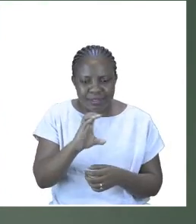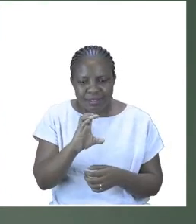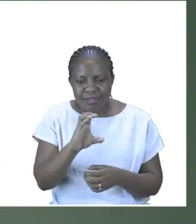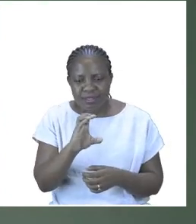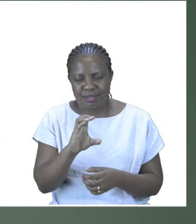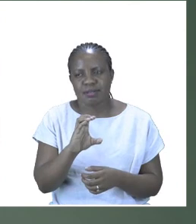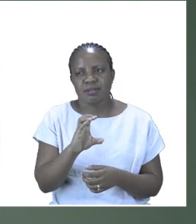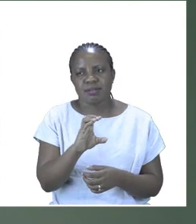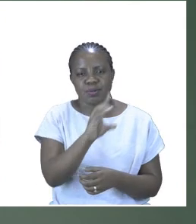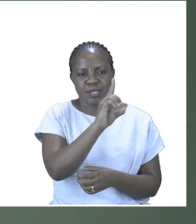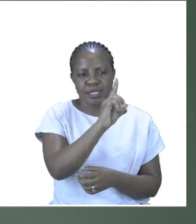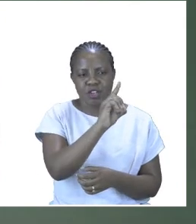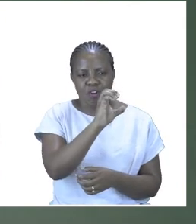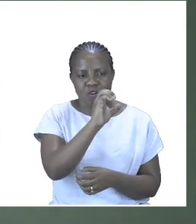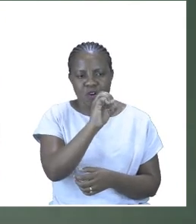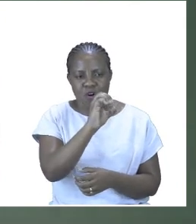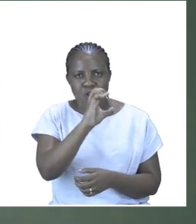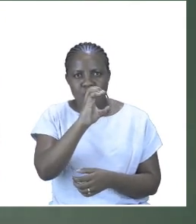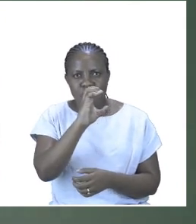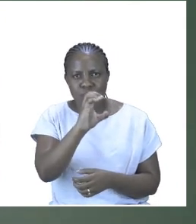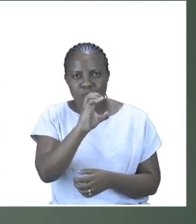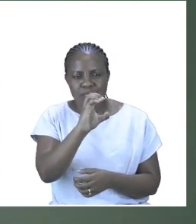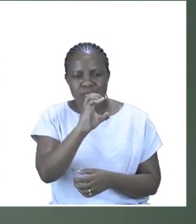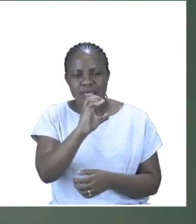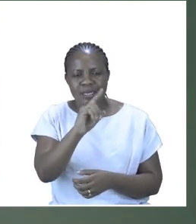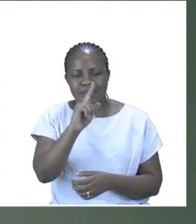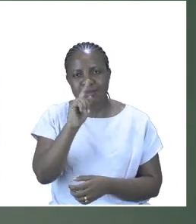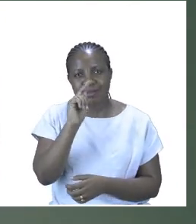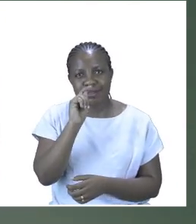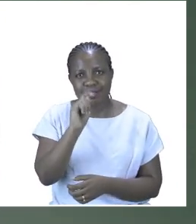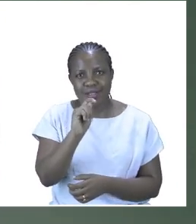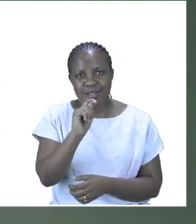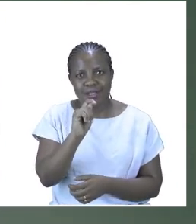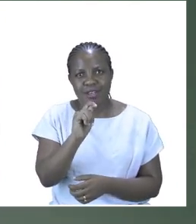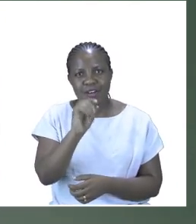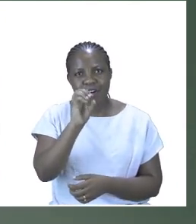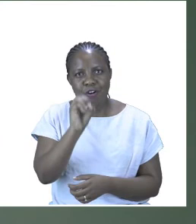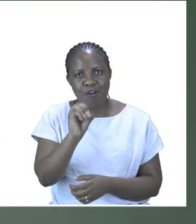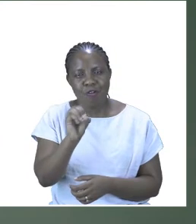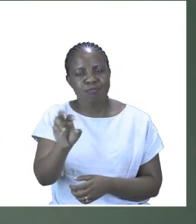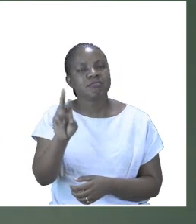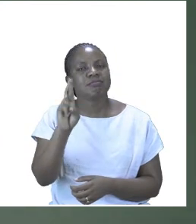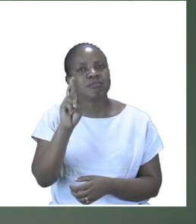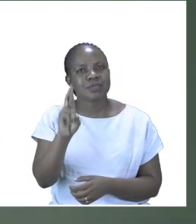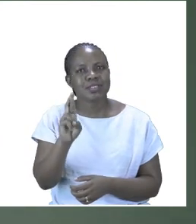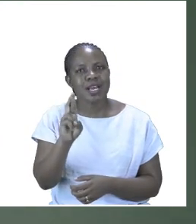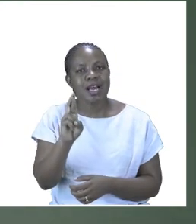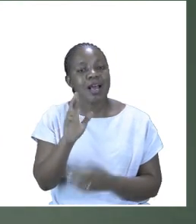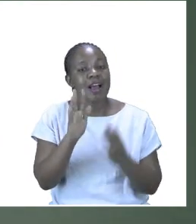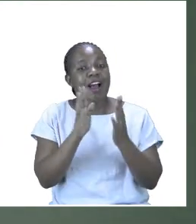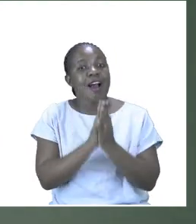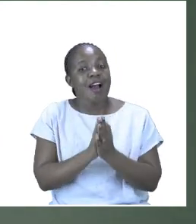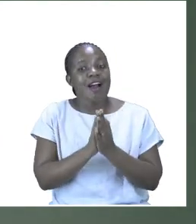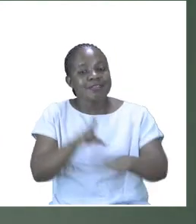Yes. Another T? Yes. And an O and an R. So we have found